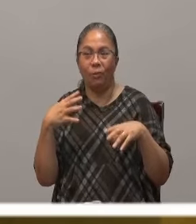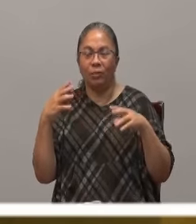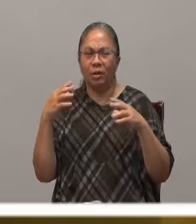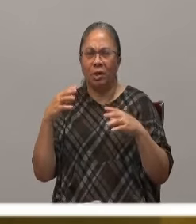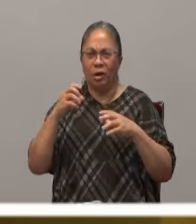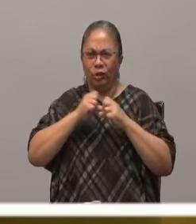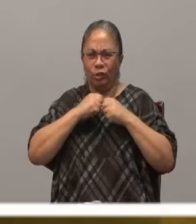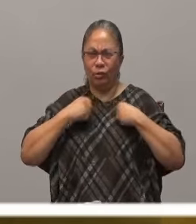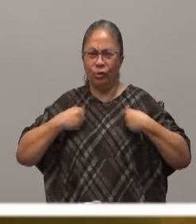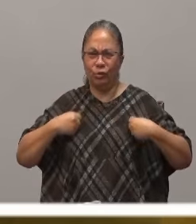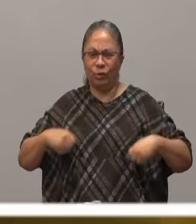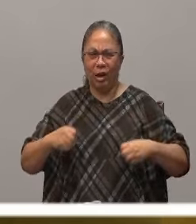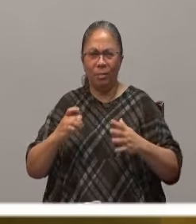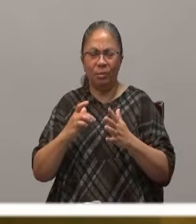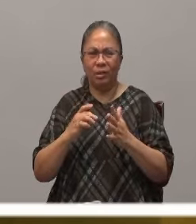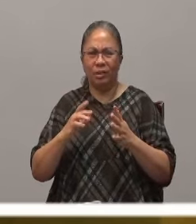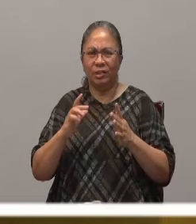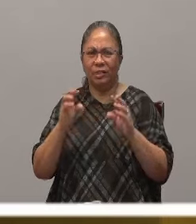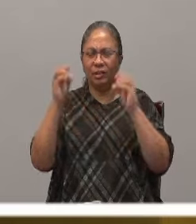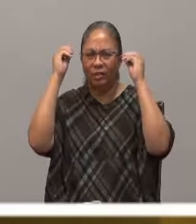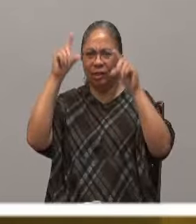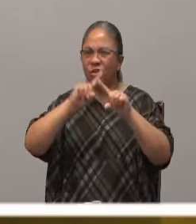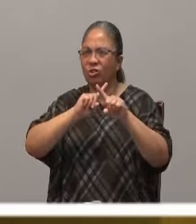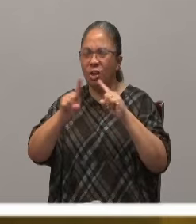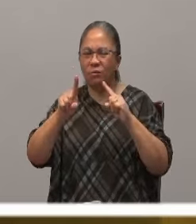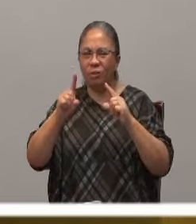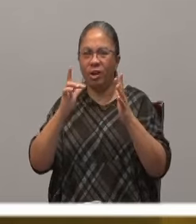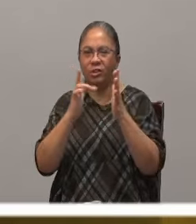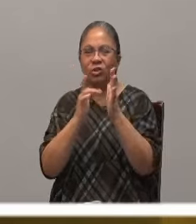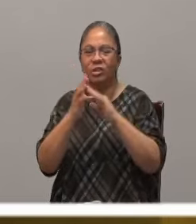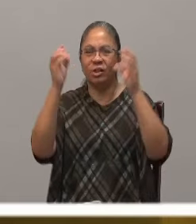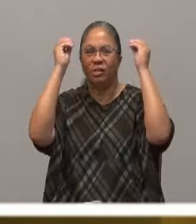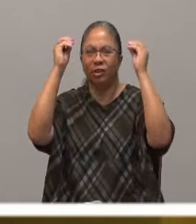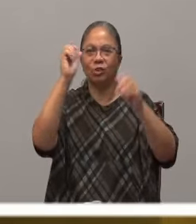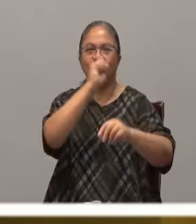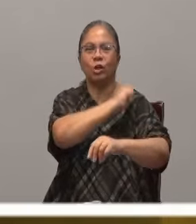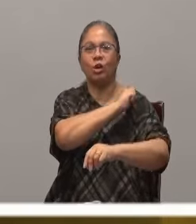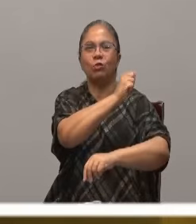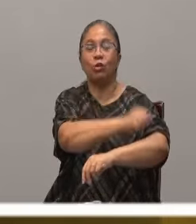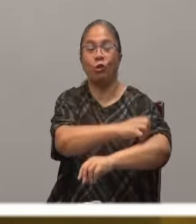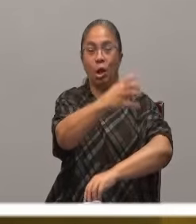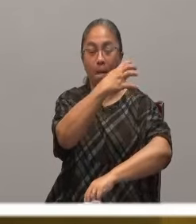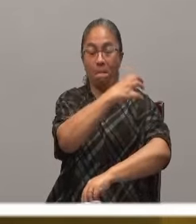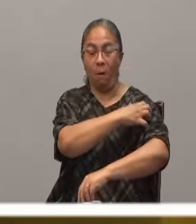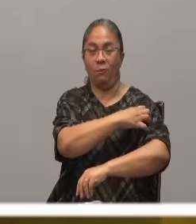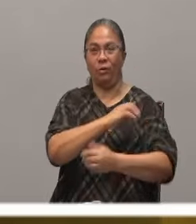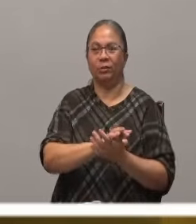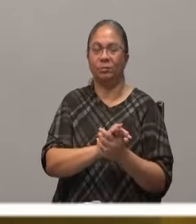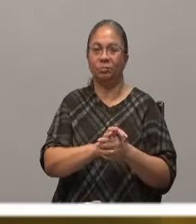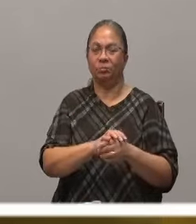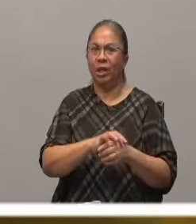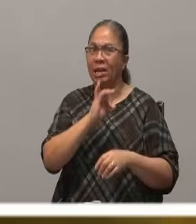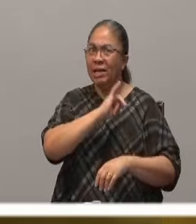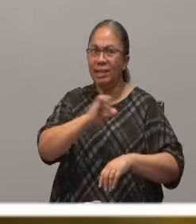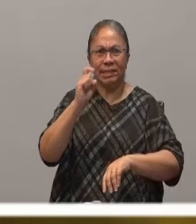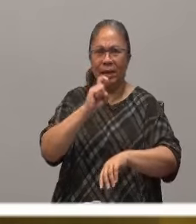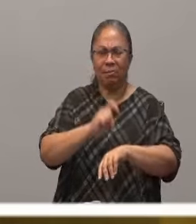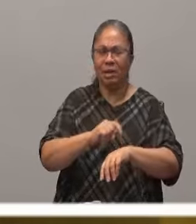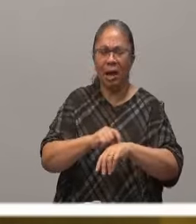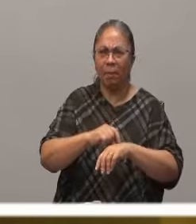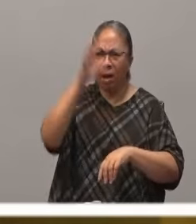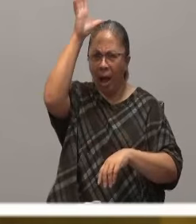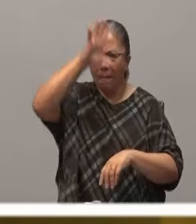the scribes, he taught them with authority. In their synagogue just then, there was a